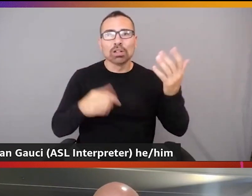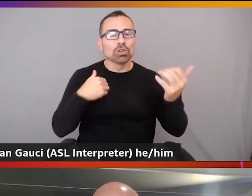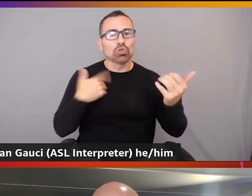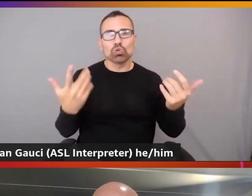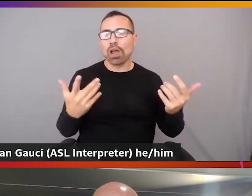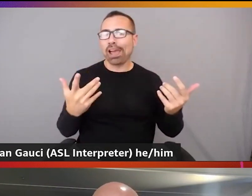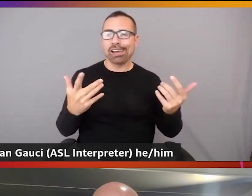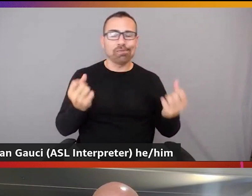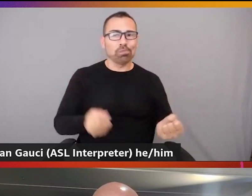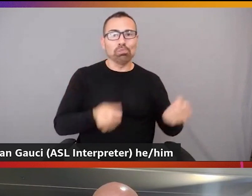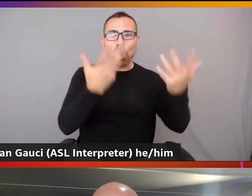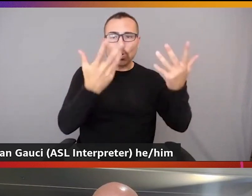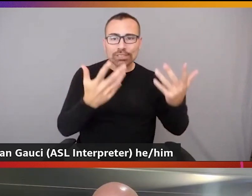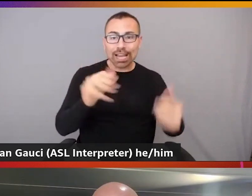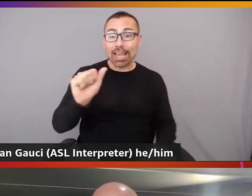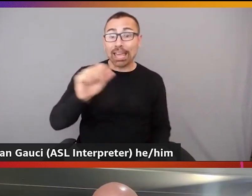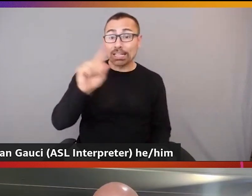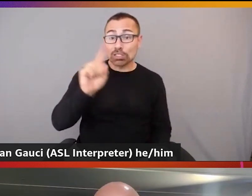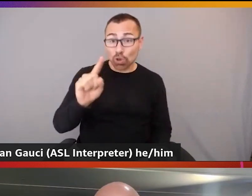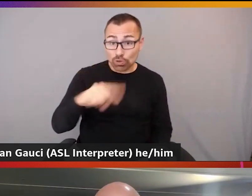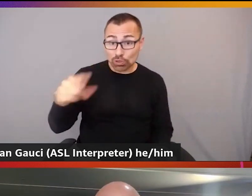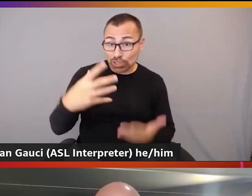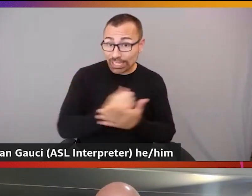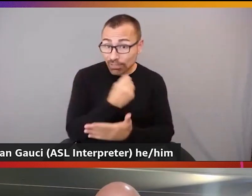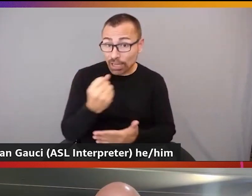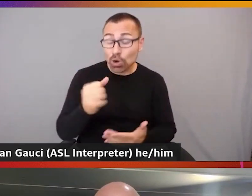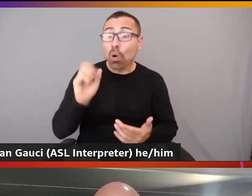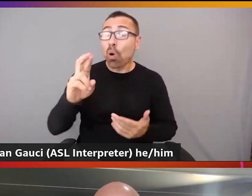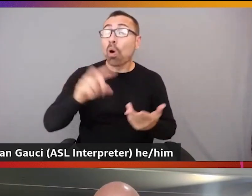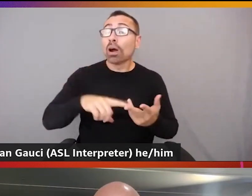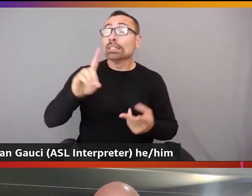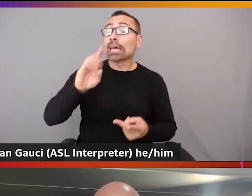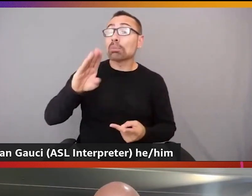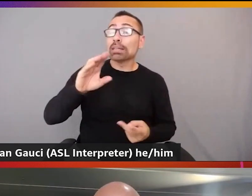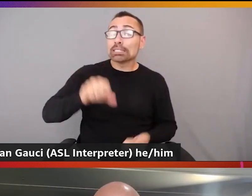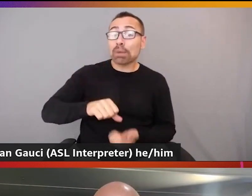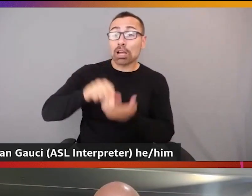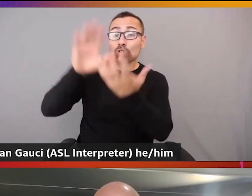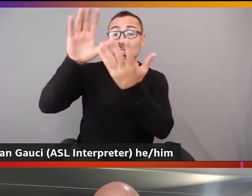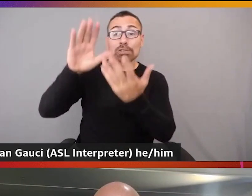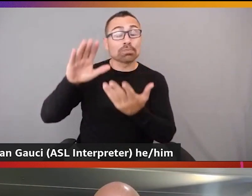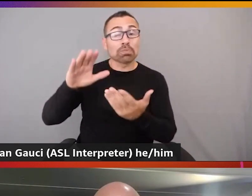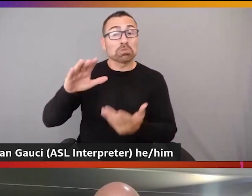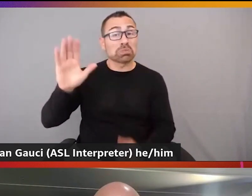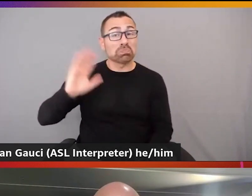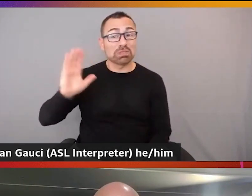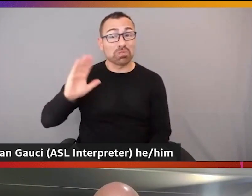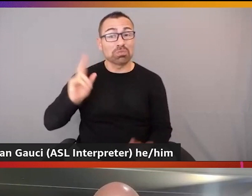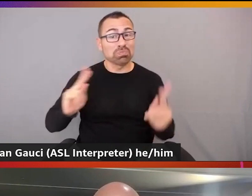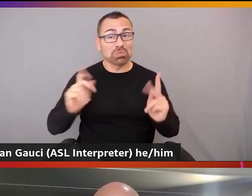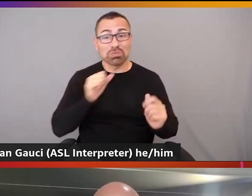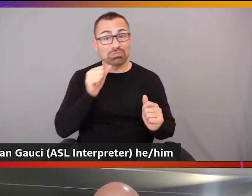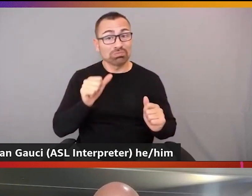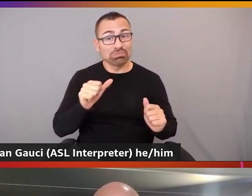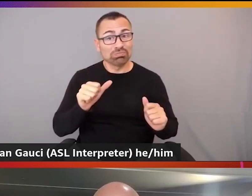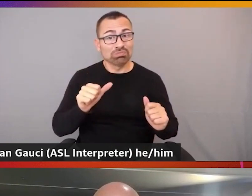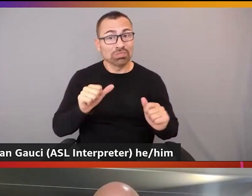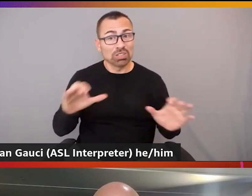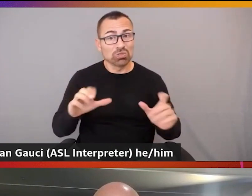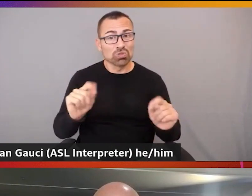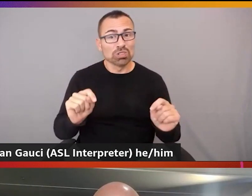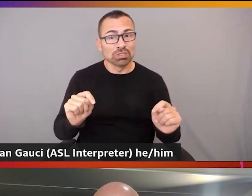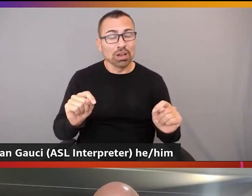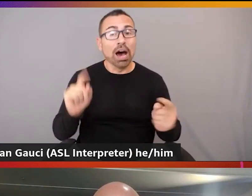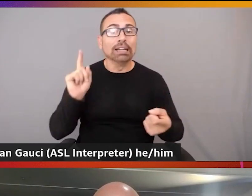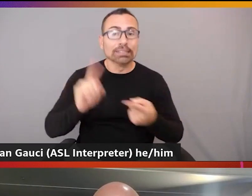zone for database migration, which is something that, frankly, I don't think many people would have done before a managed service. So it just brings it to that next